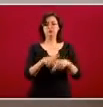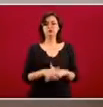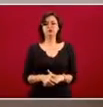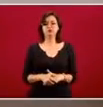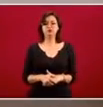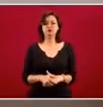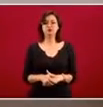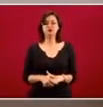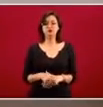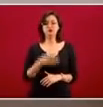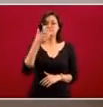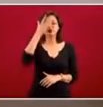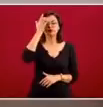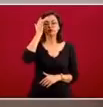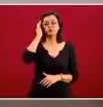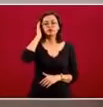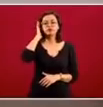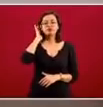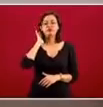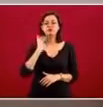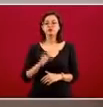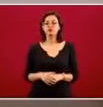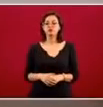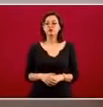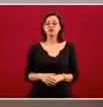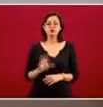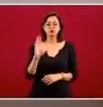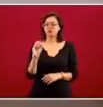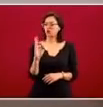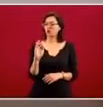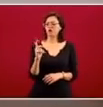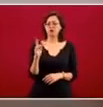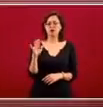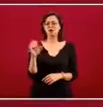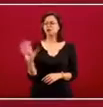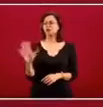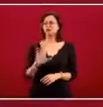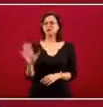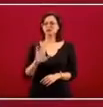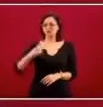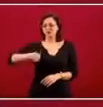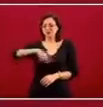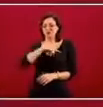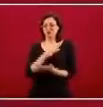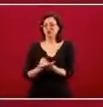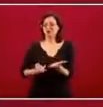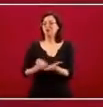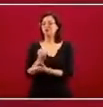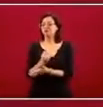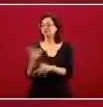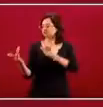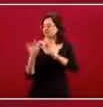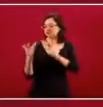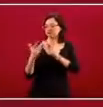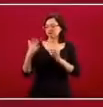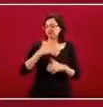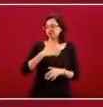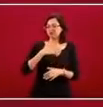please put them in touch with us, and we will see that it is resolved.